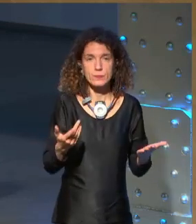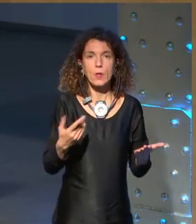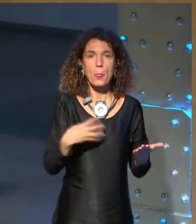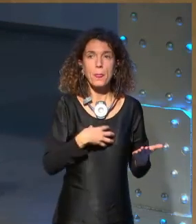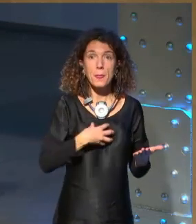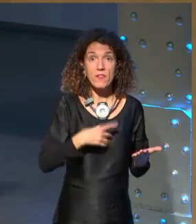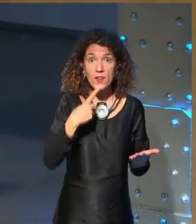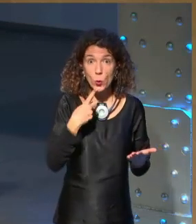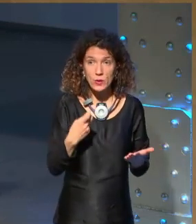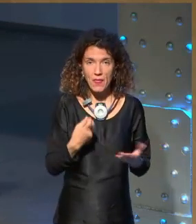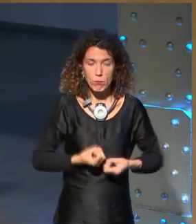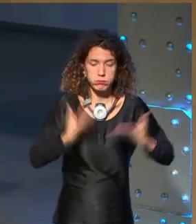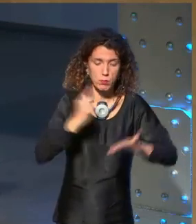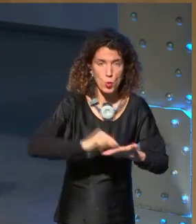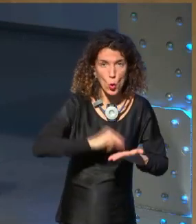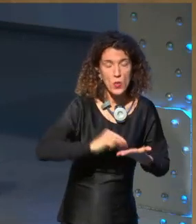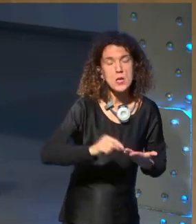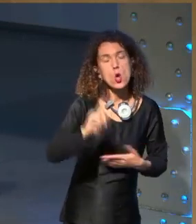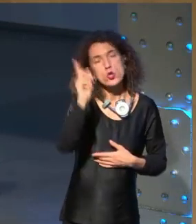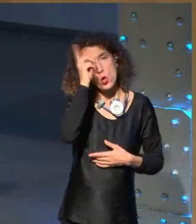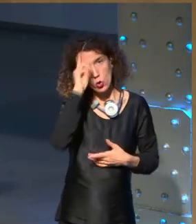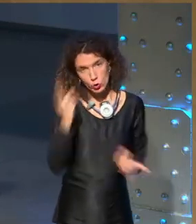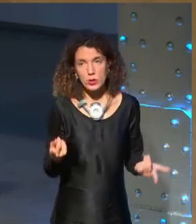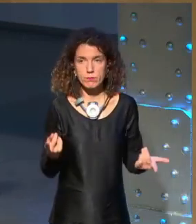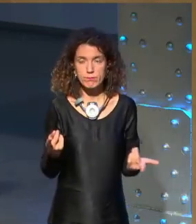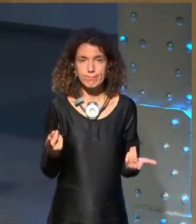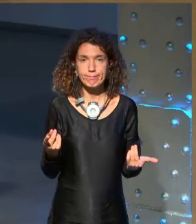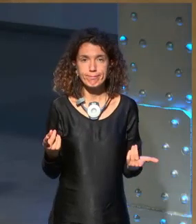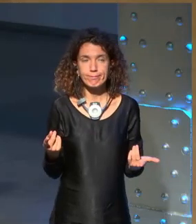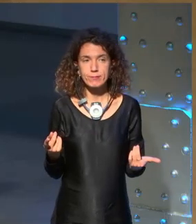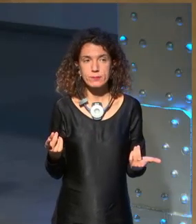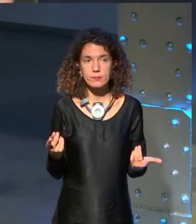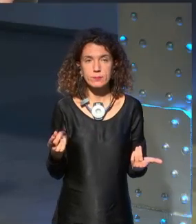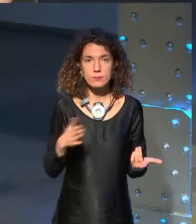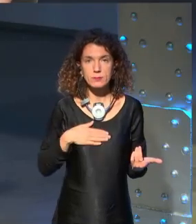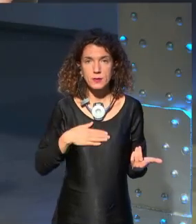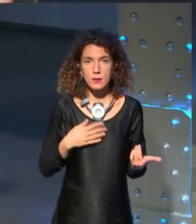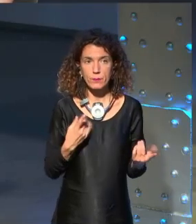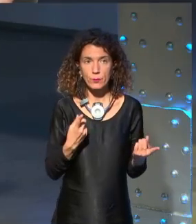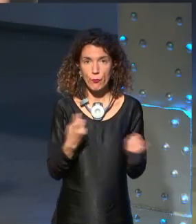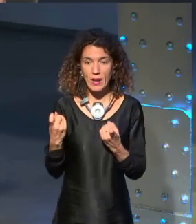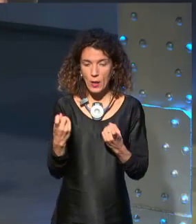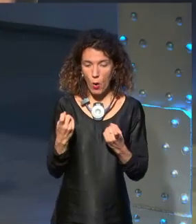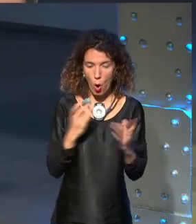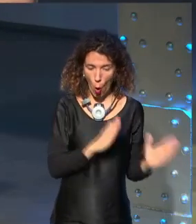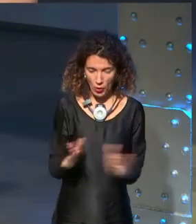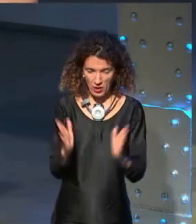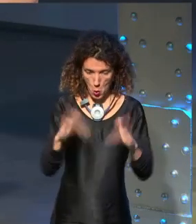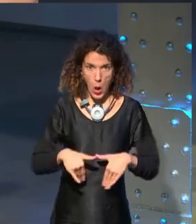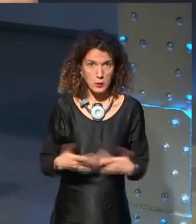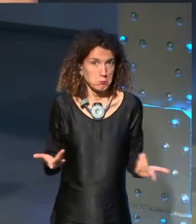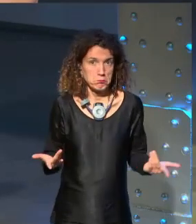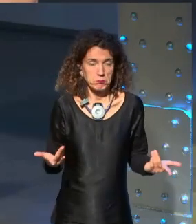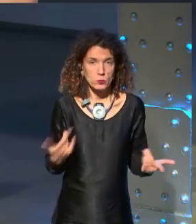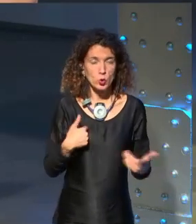know. You see the problem being my total lack of discipline, and that is that I very rarely write anything that's hard for me